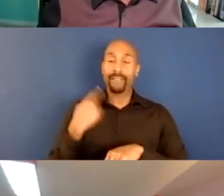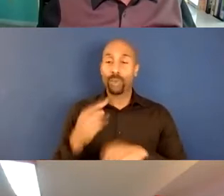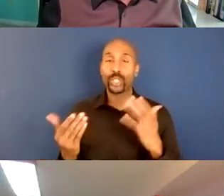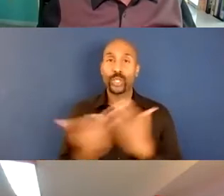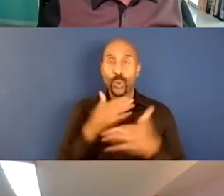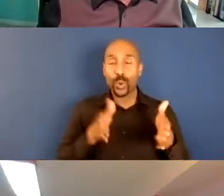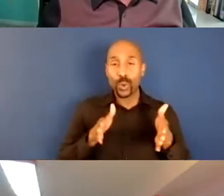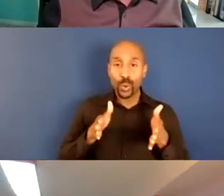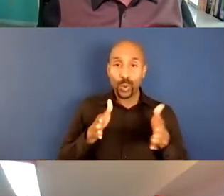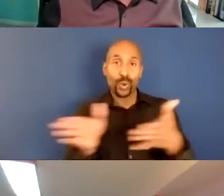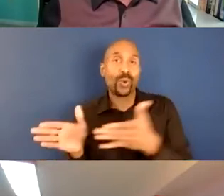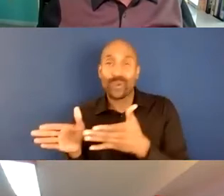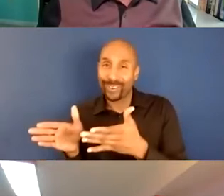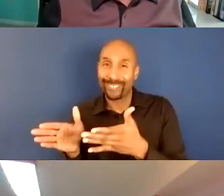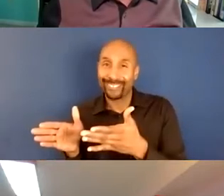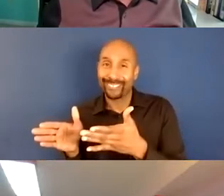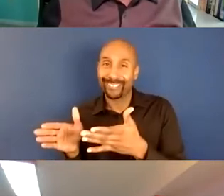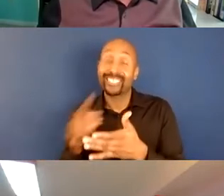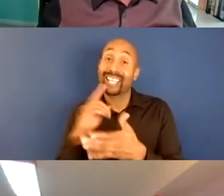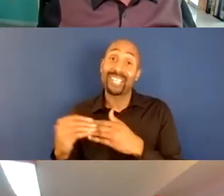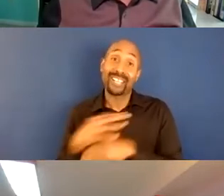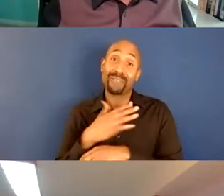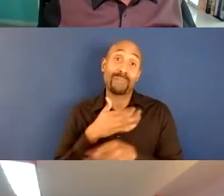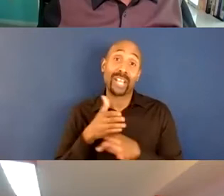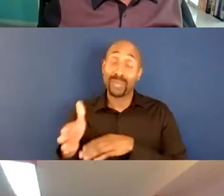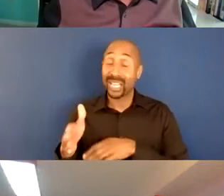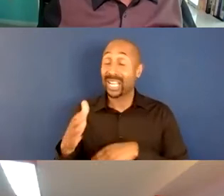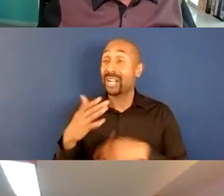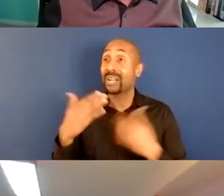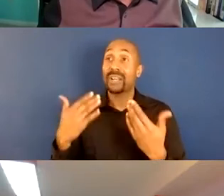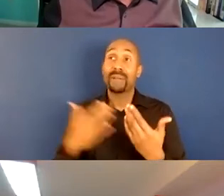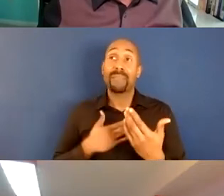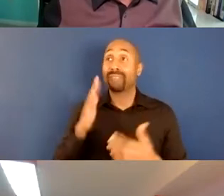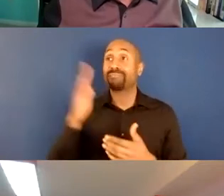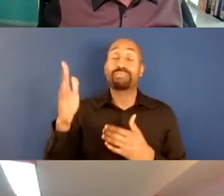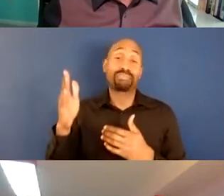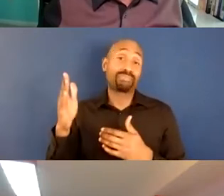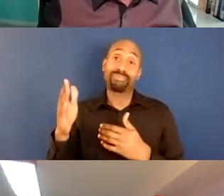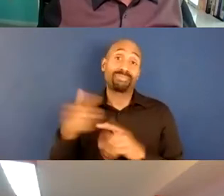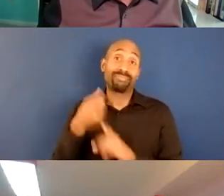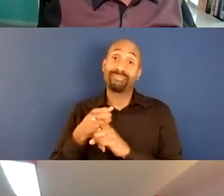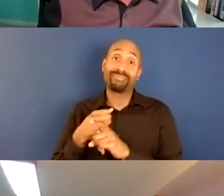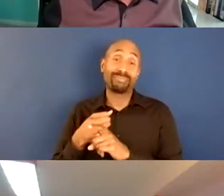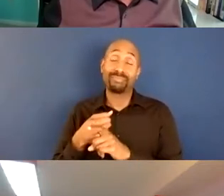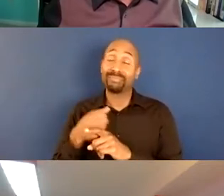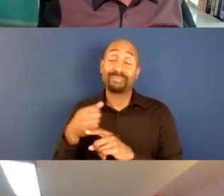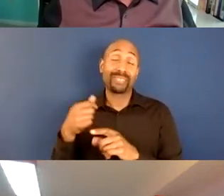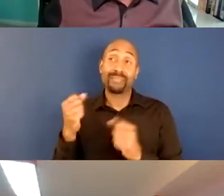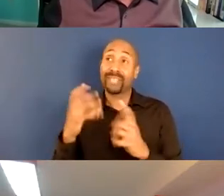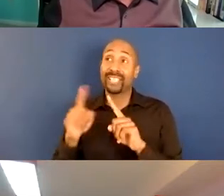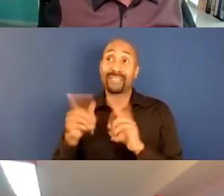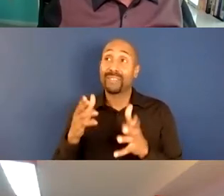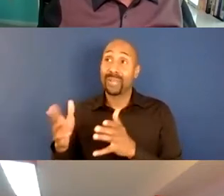has shaped my career, my trajectory in ways that I could never, you know, I could go